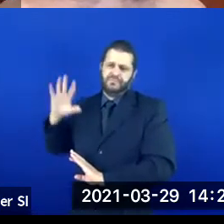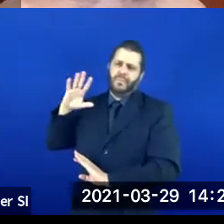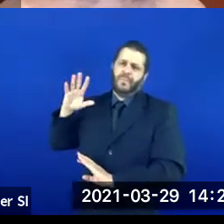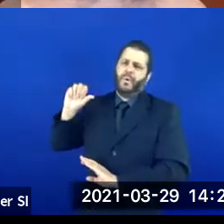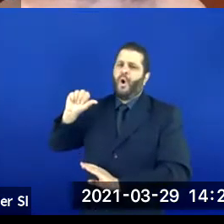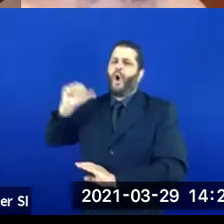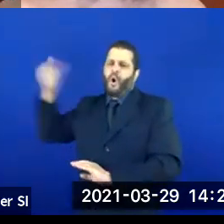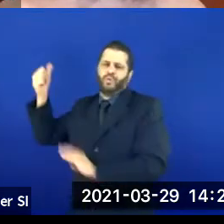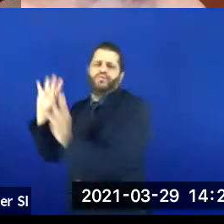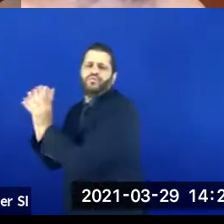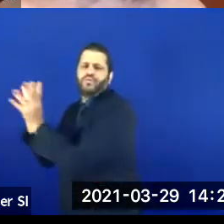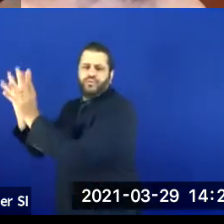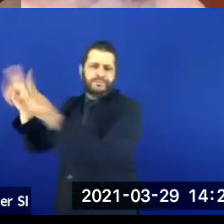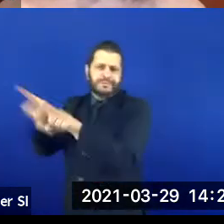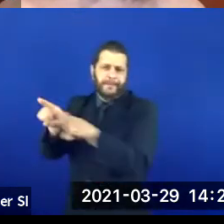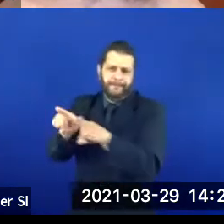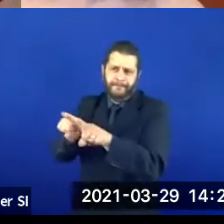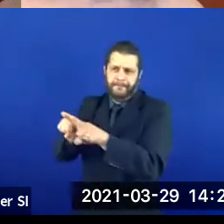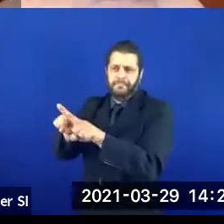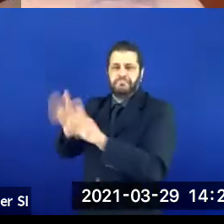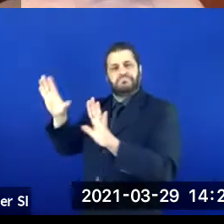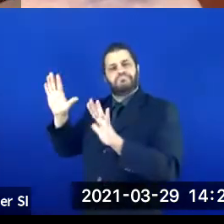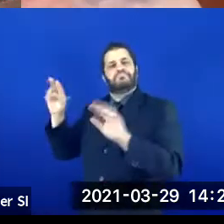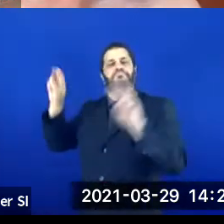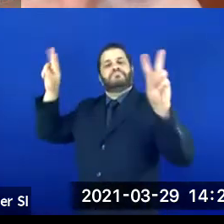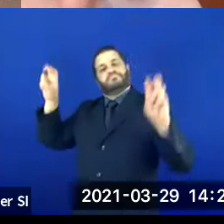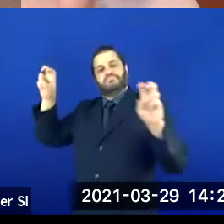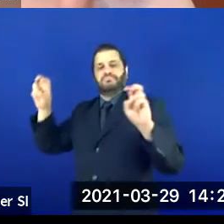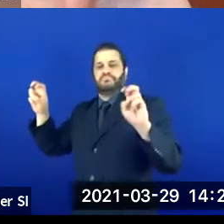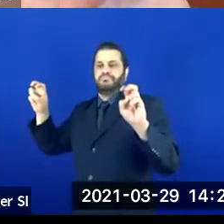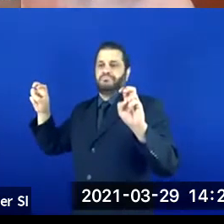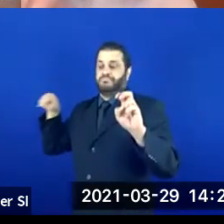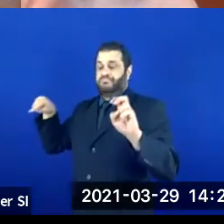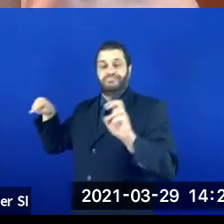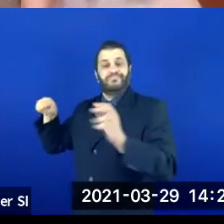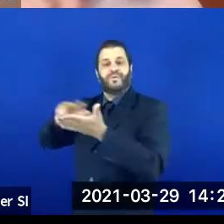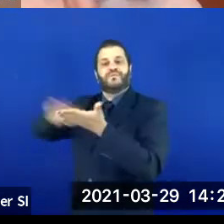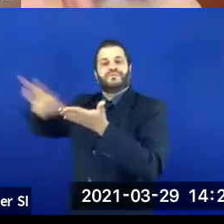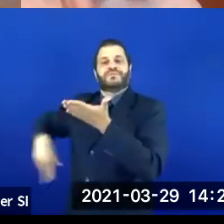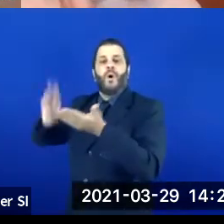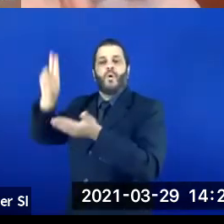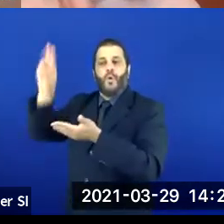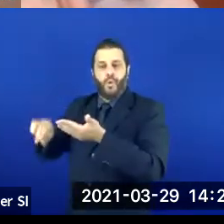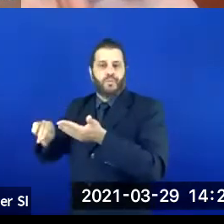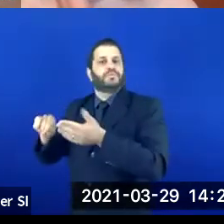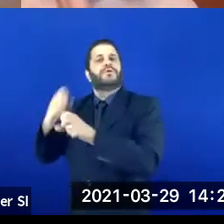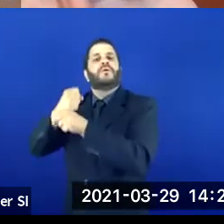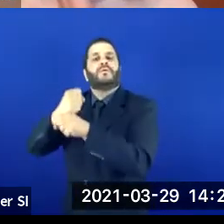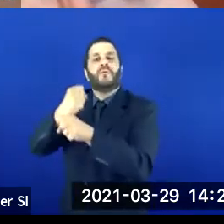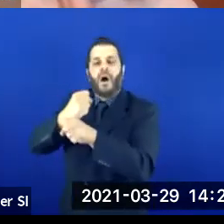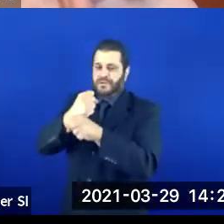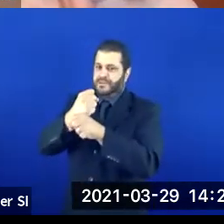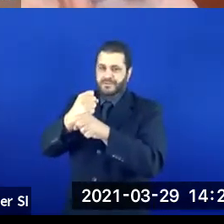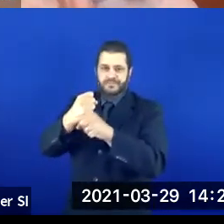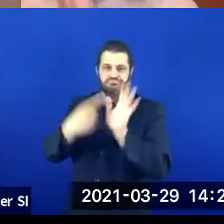years later, we see enormous gaps in the promises of Beijing and other platforms. So